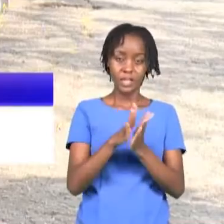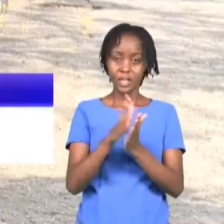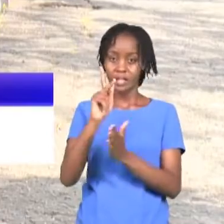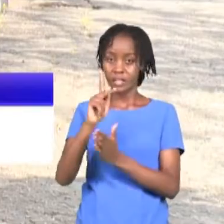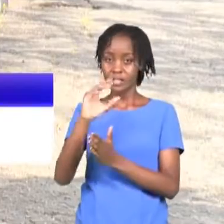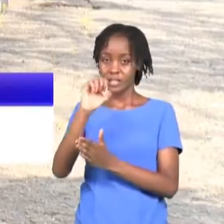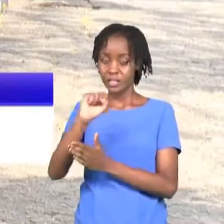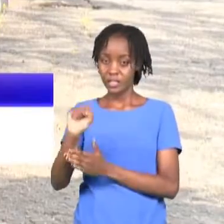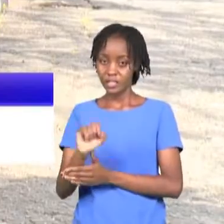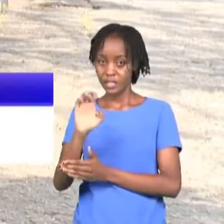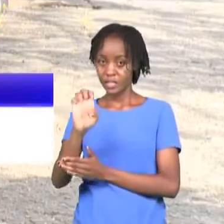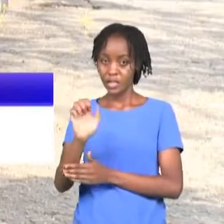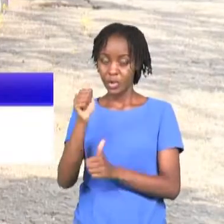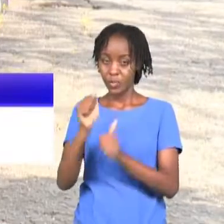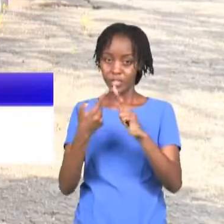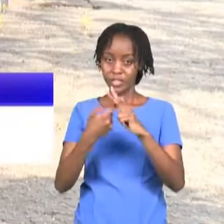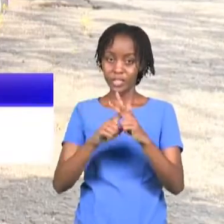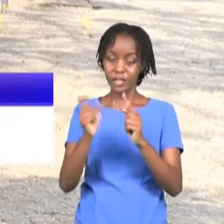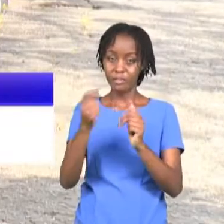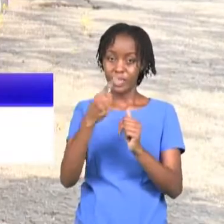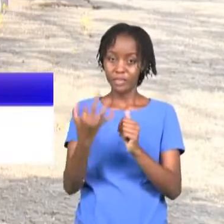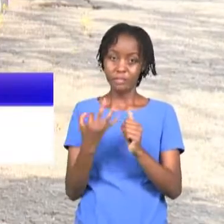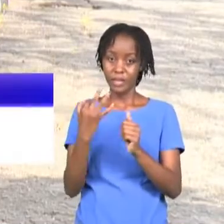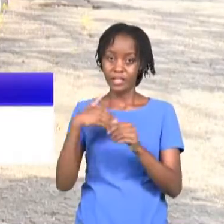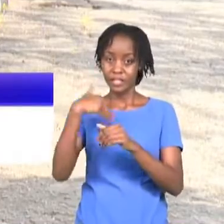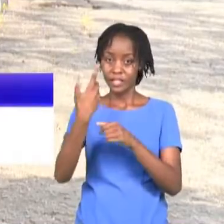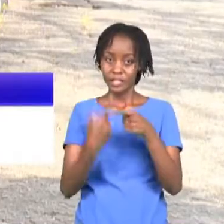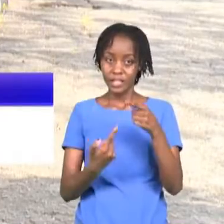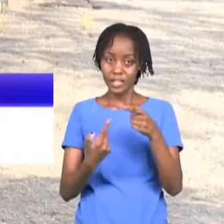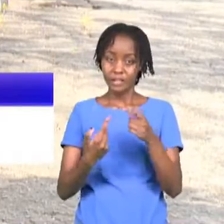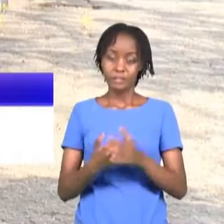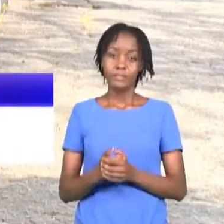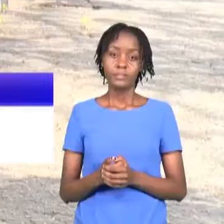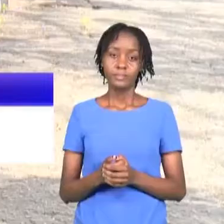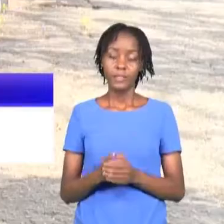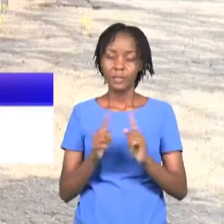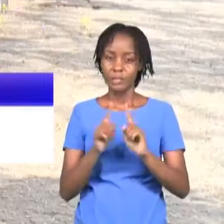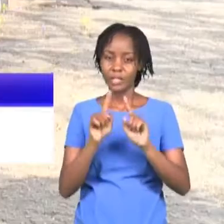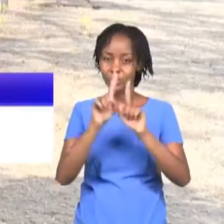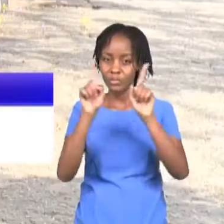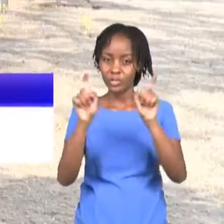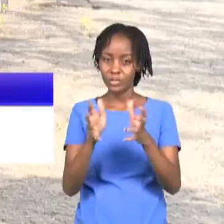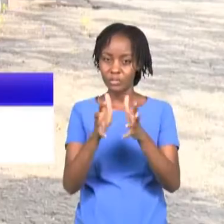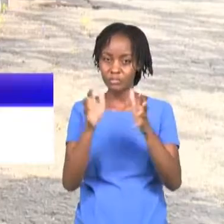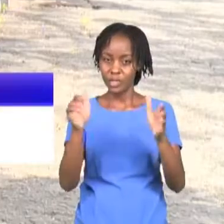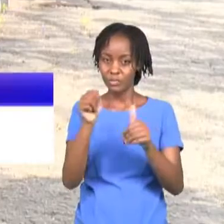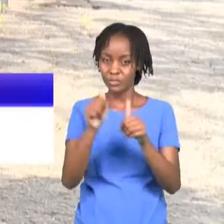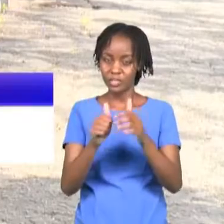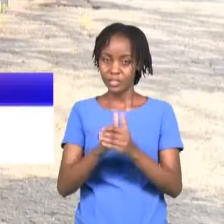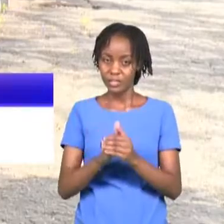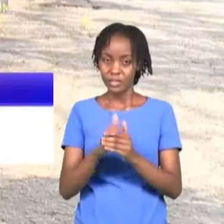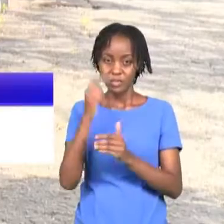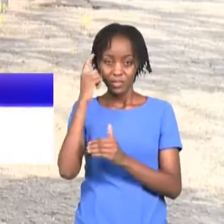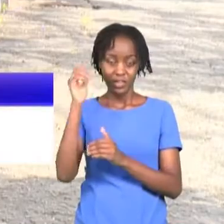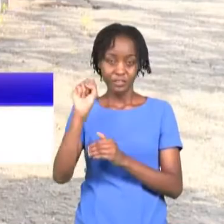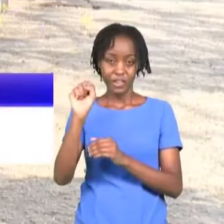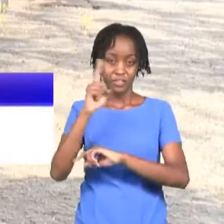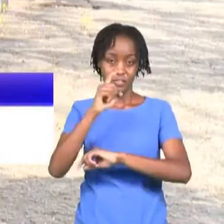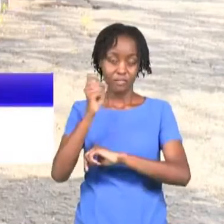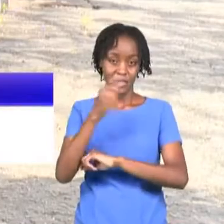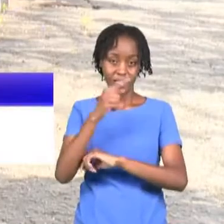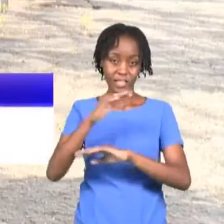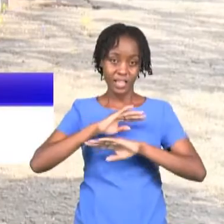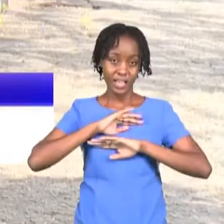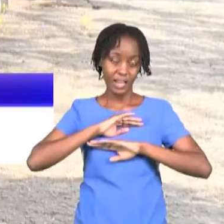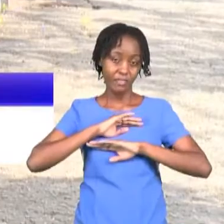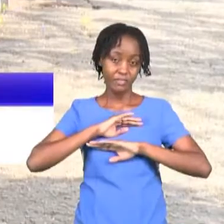examinations, which is set to begin in March and end up in April. But the question begs, are 5 months fair enough for them? To